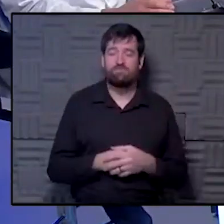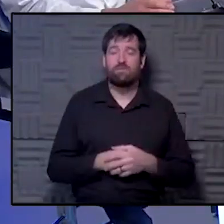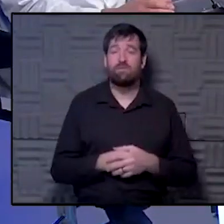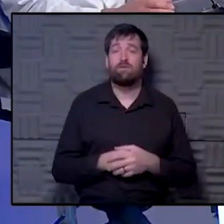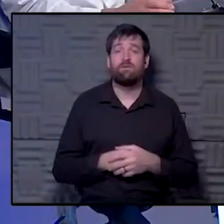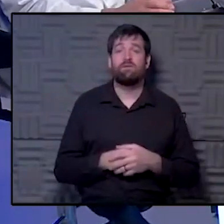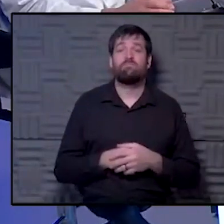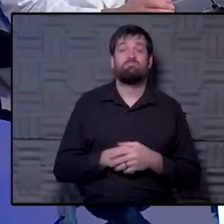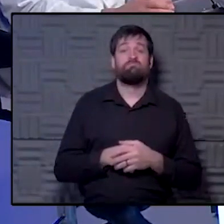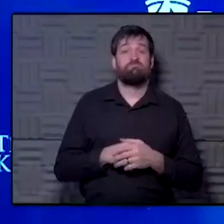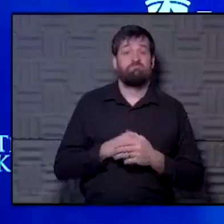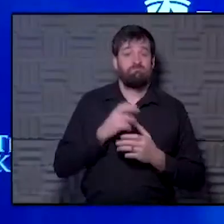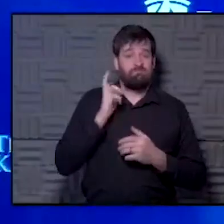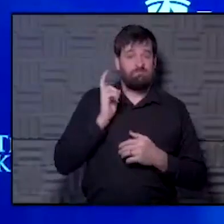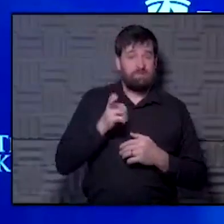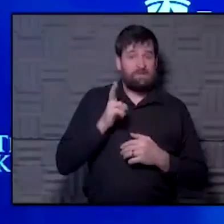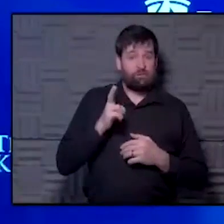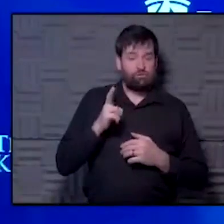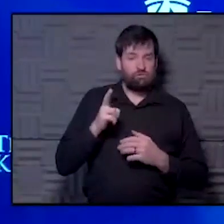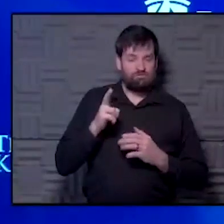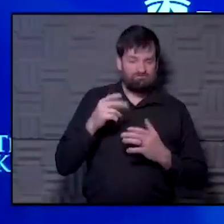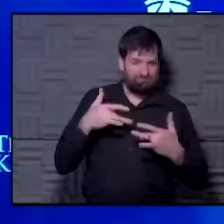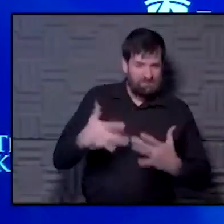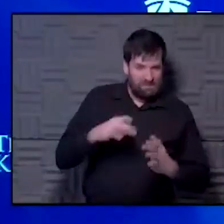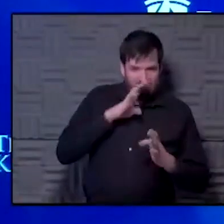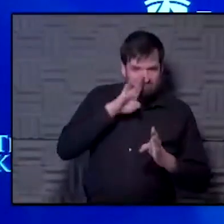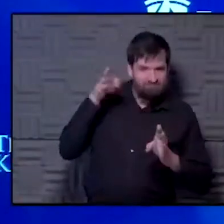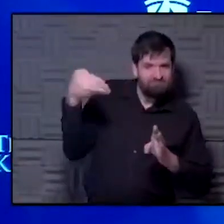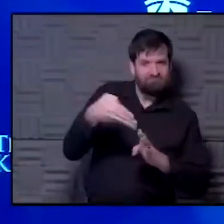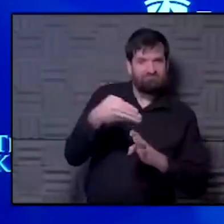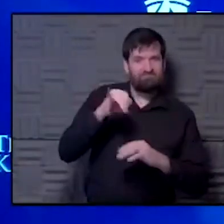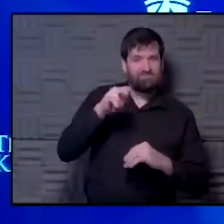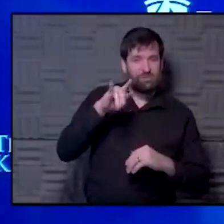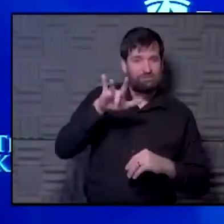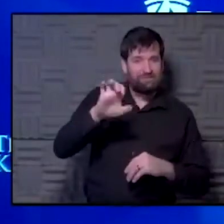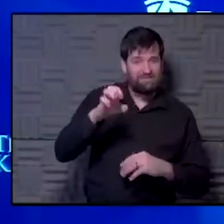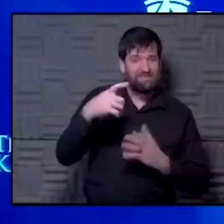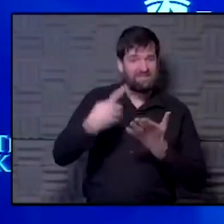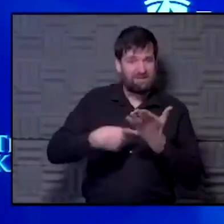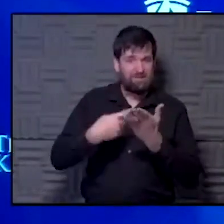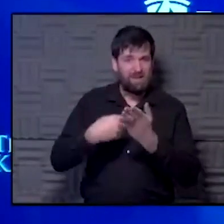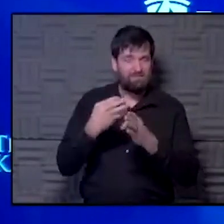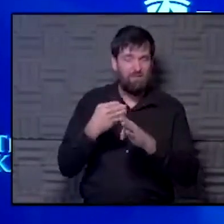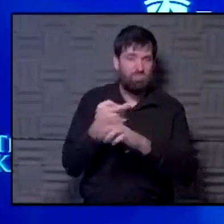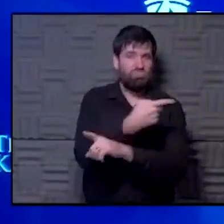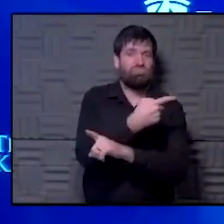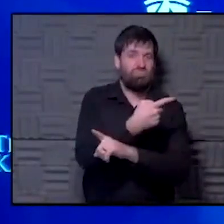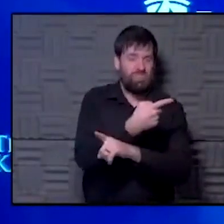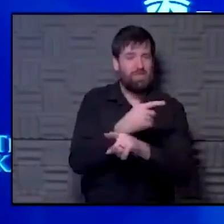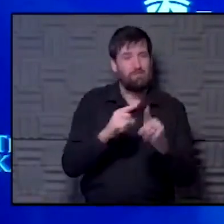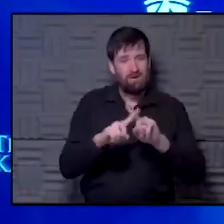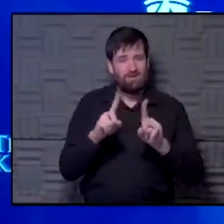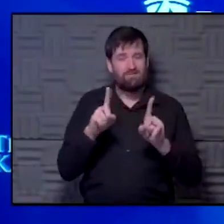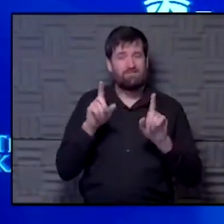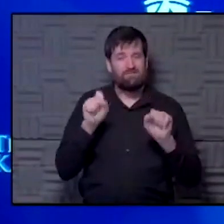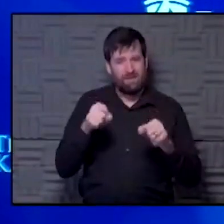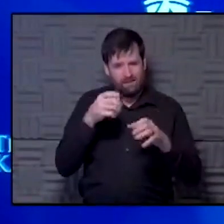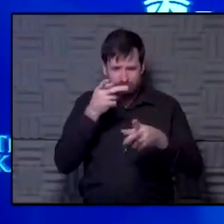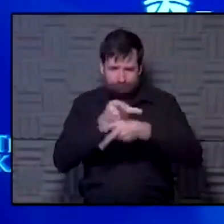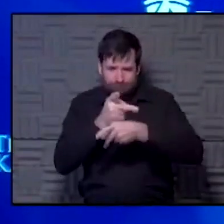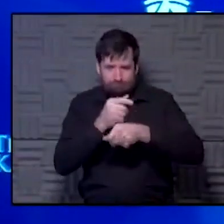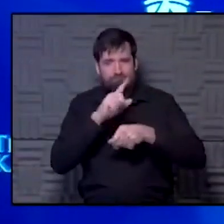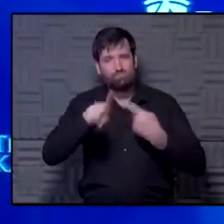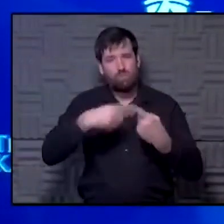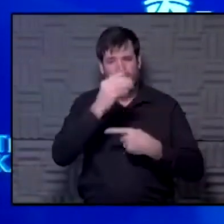The arc of history bends towards justice. Sometimes it goes off course a little, but it can stay on course when we